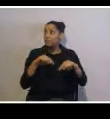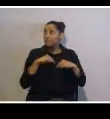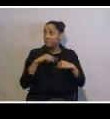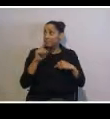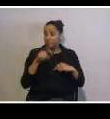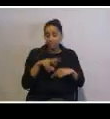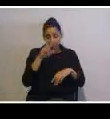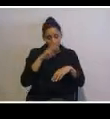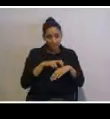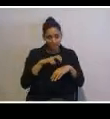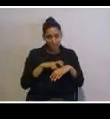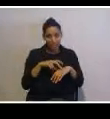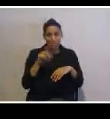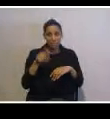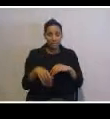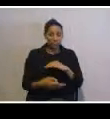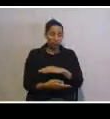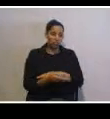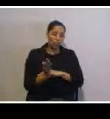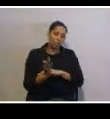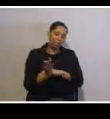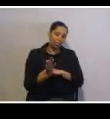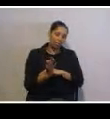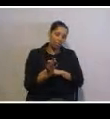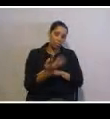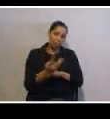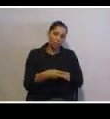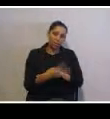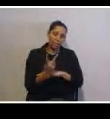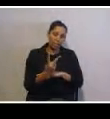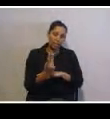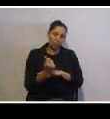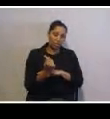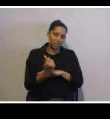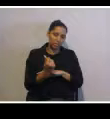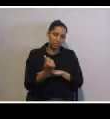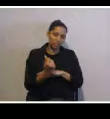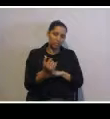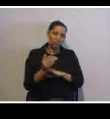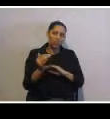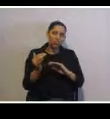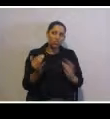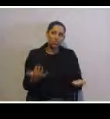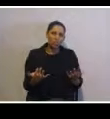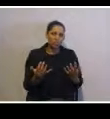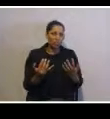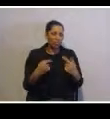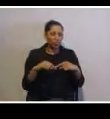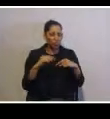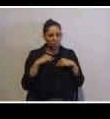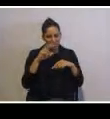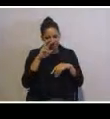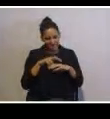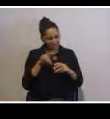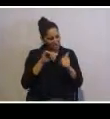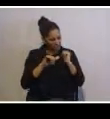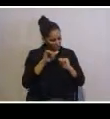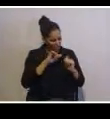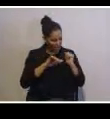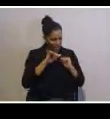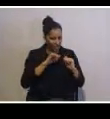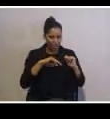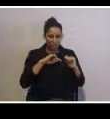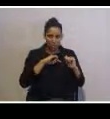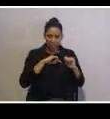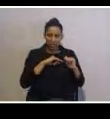might need to actually triple or double the prices. So we really need to go back to having the compact